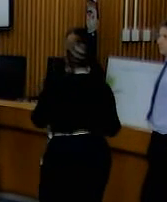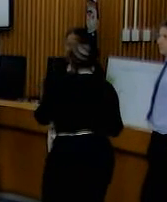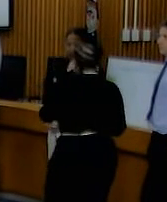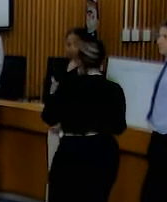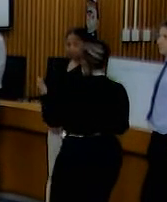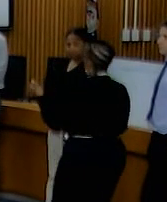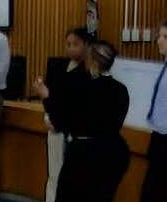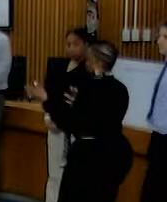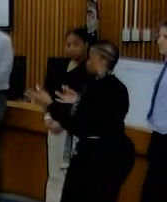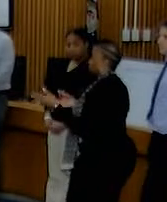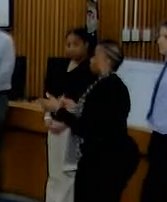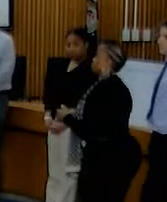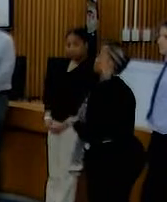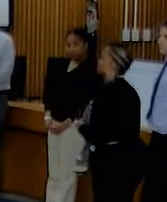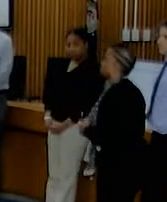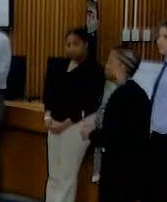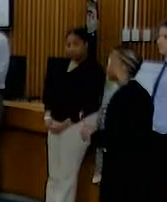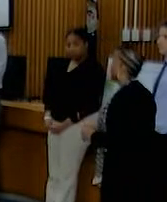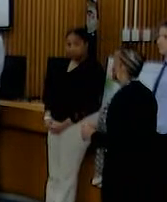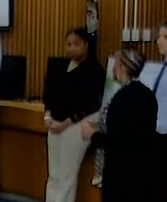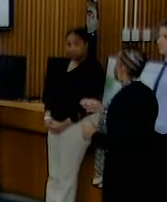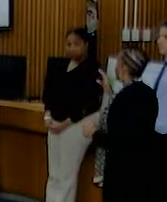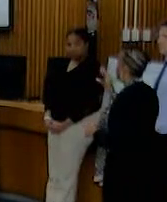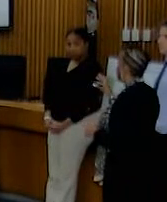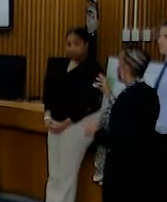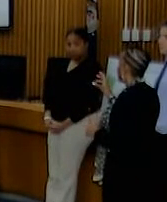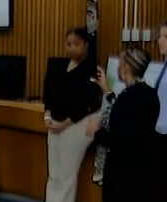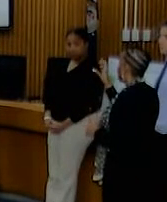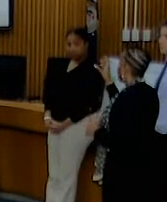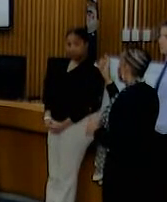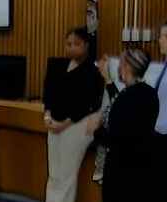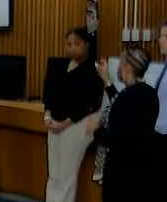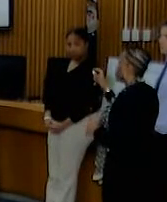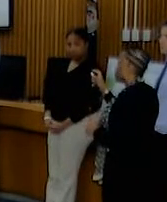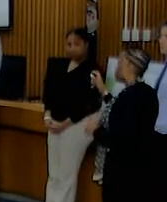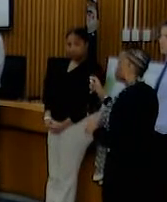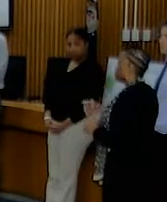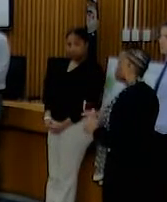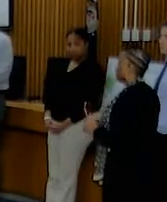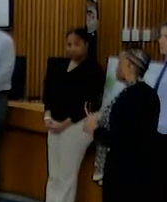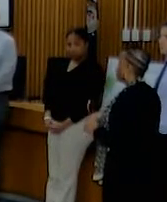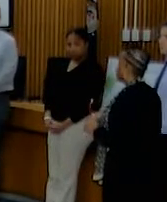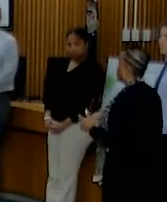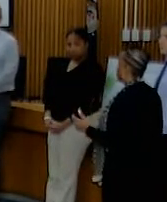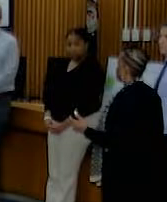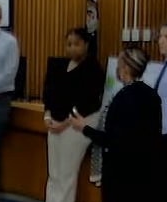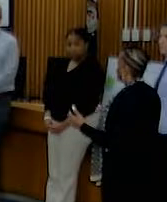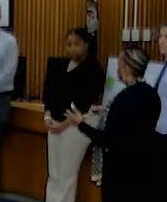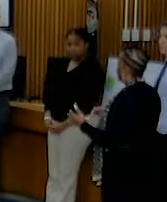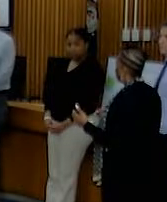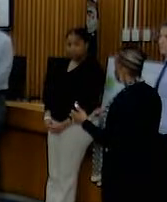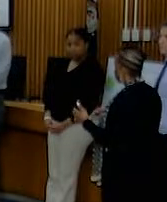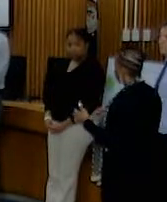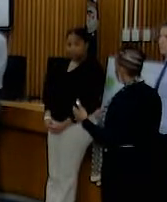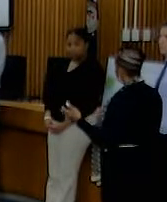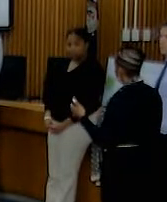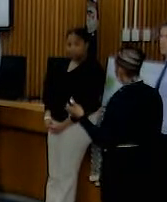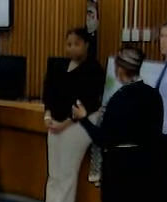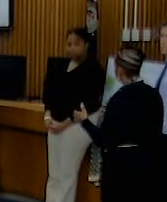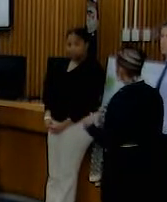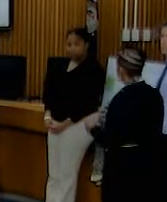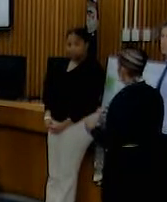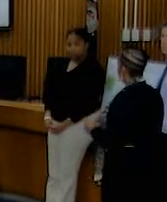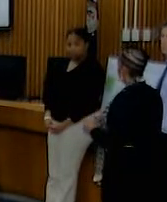what to do or having those assumptions of what to do. And so the coordinator principal tool did receive some level of input